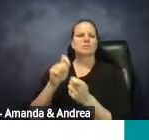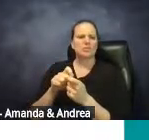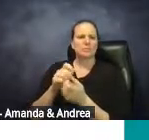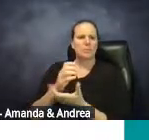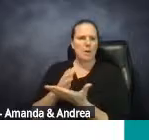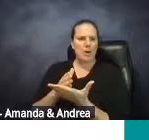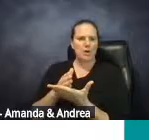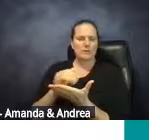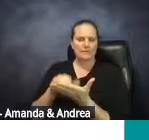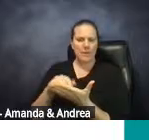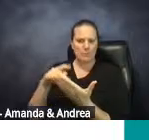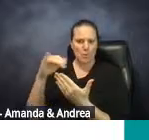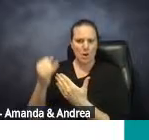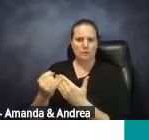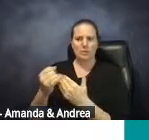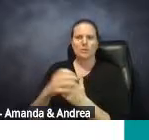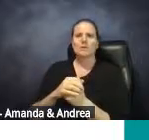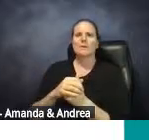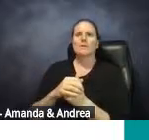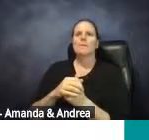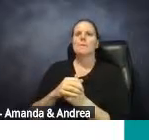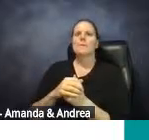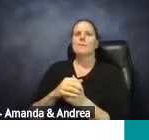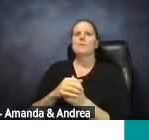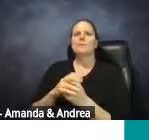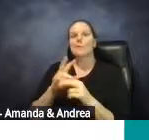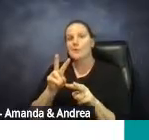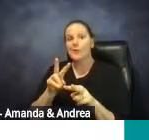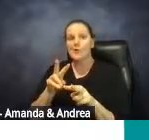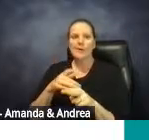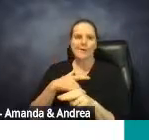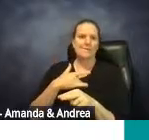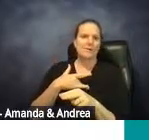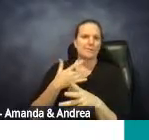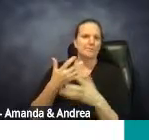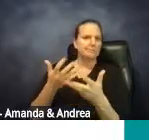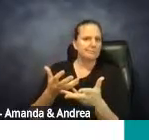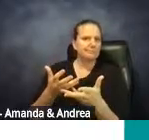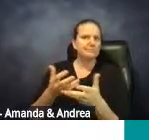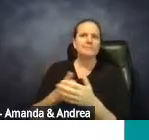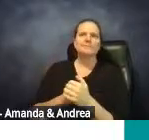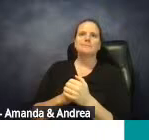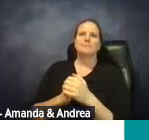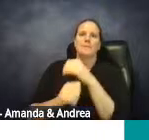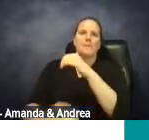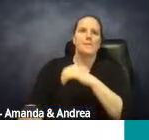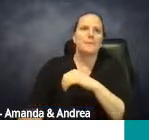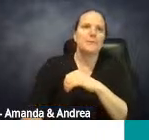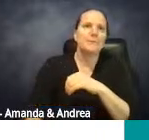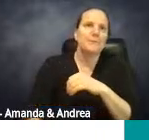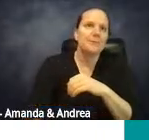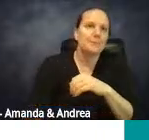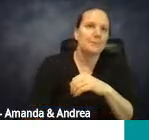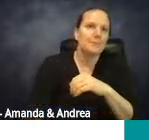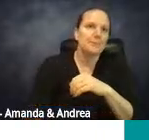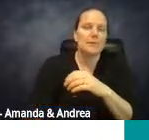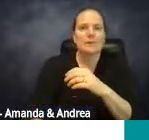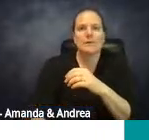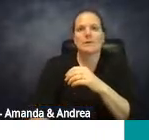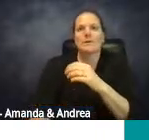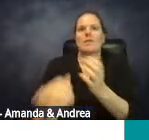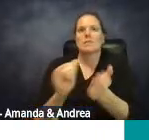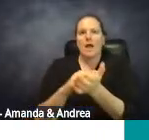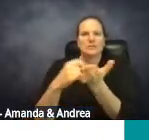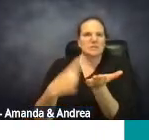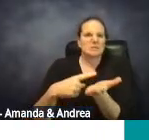this project to look and feel? And so we're really going to be talking about